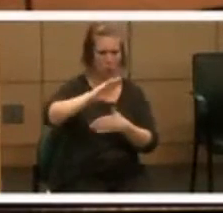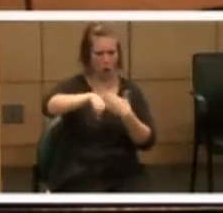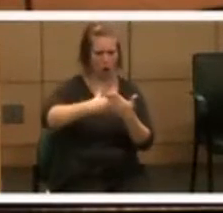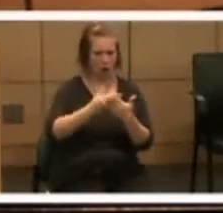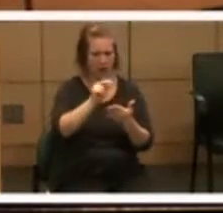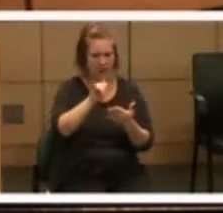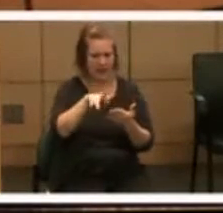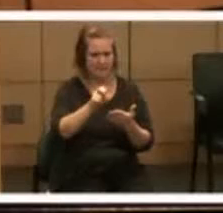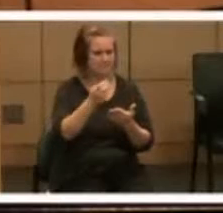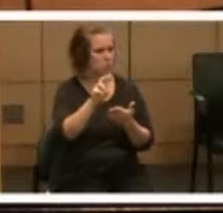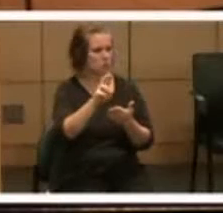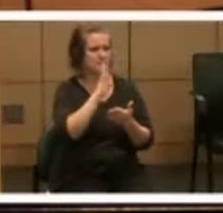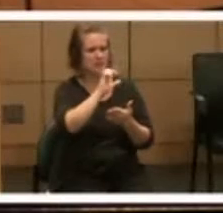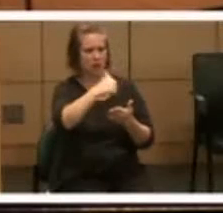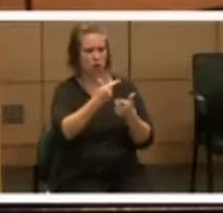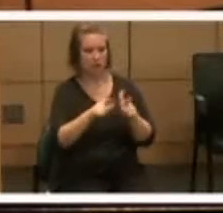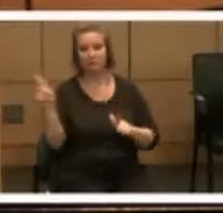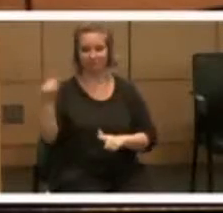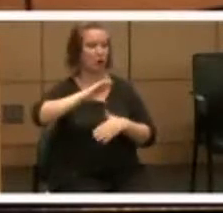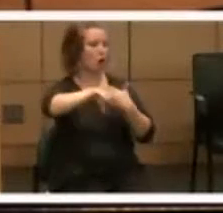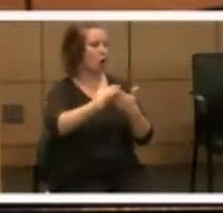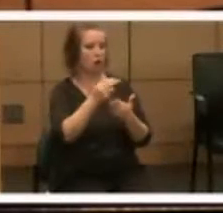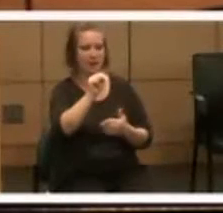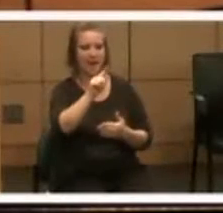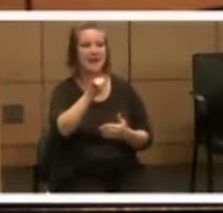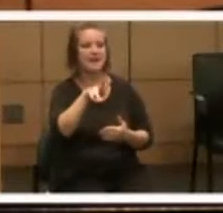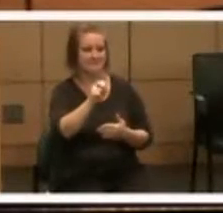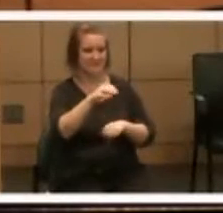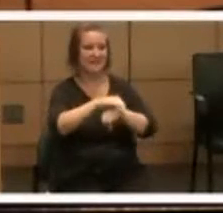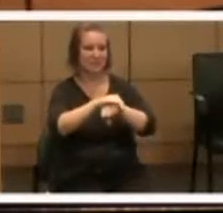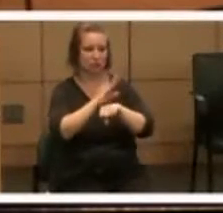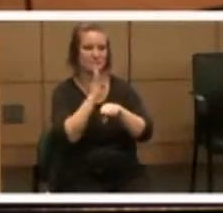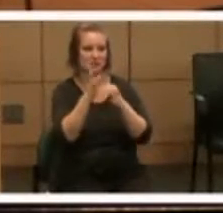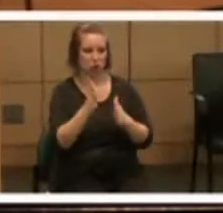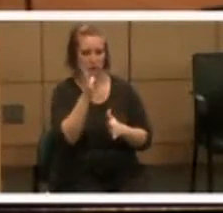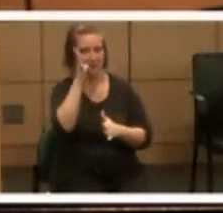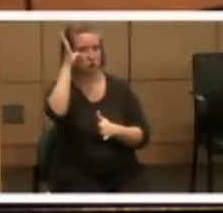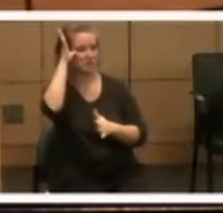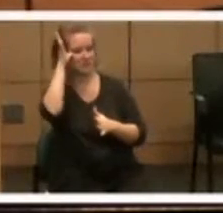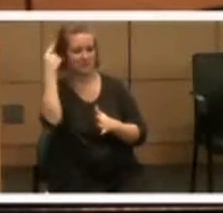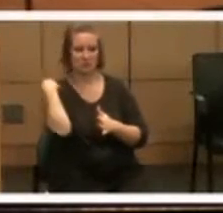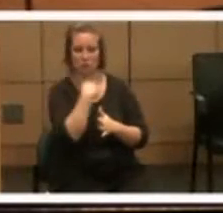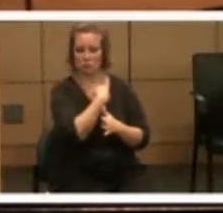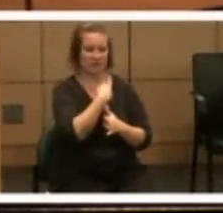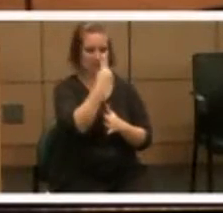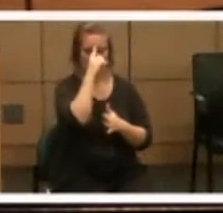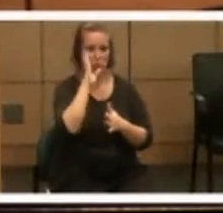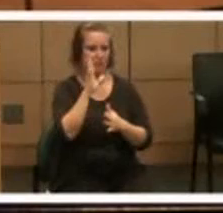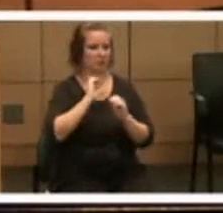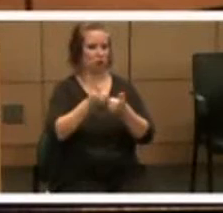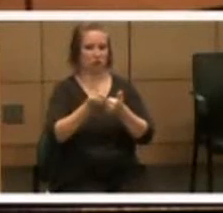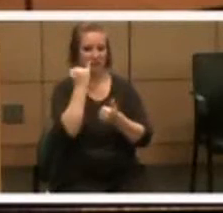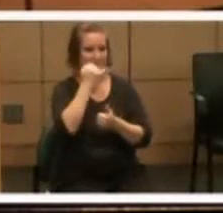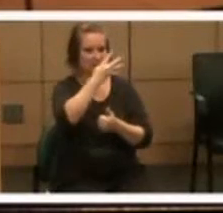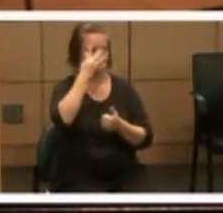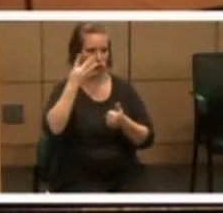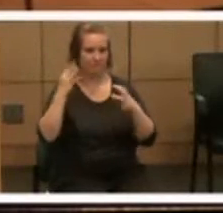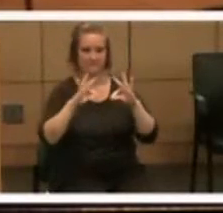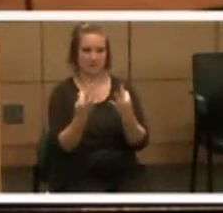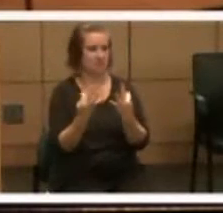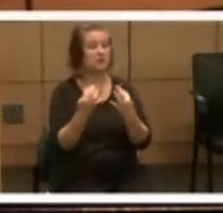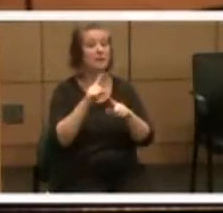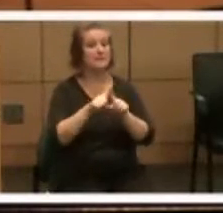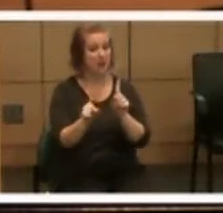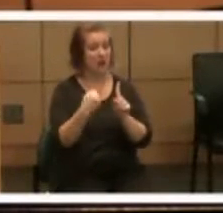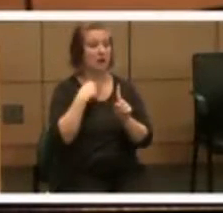English speakers. Okay. Yeah, we felt like it would cause too much difficulty if we mm-hmm. had, you know, immigrant families. Mm-hmm. So, but